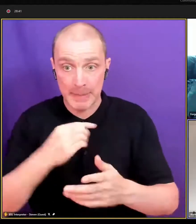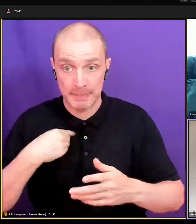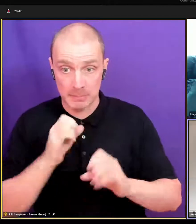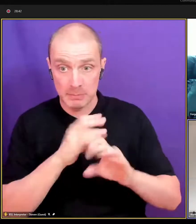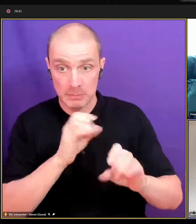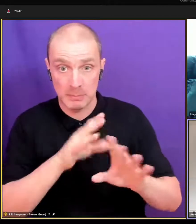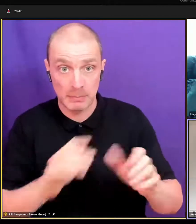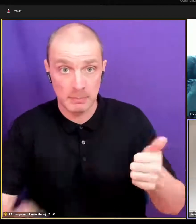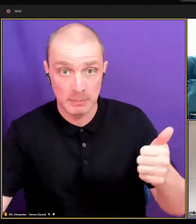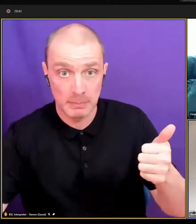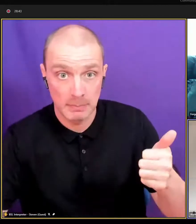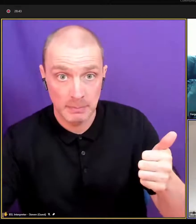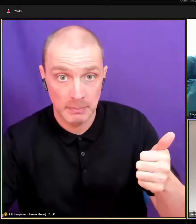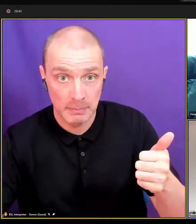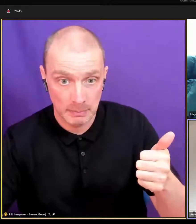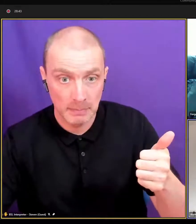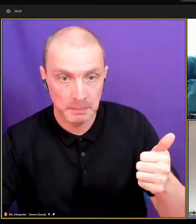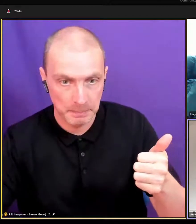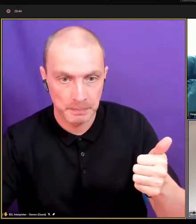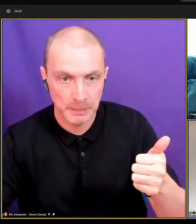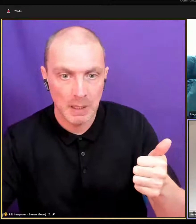sure.